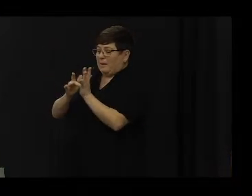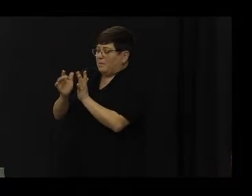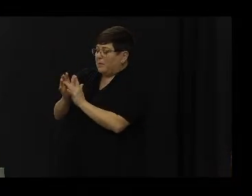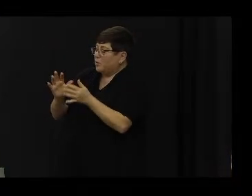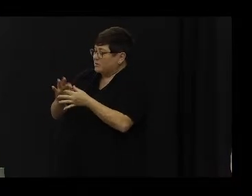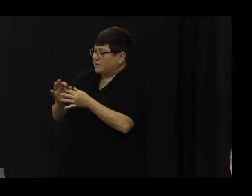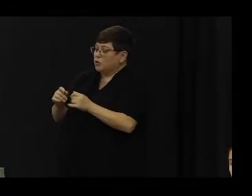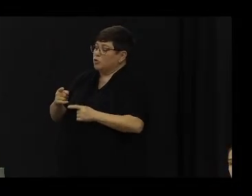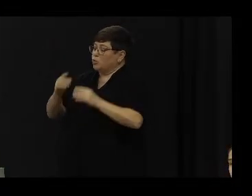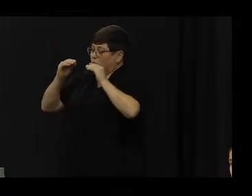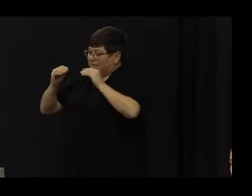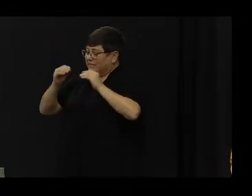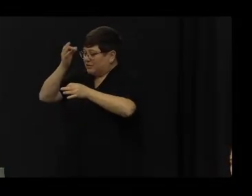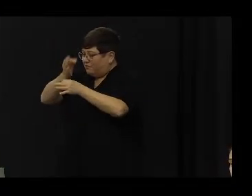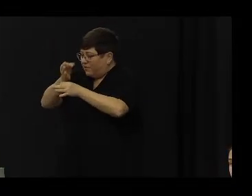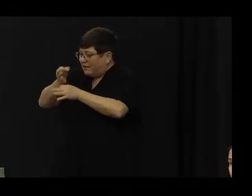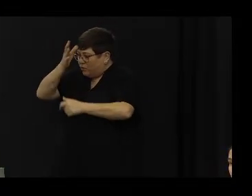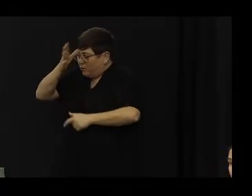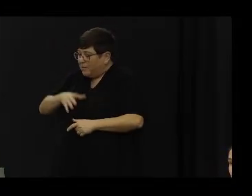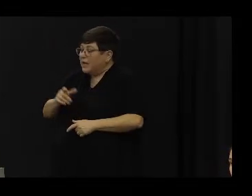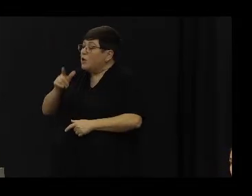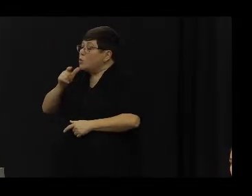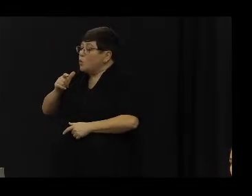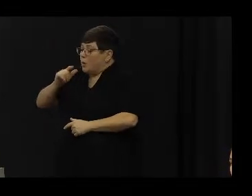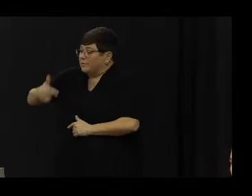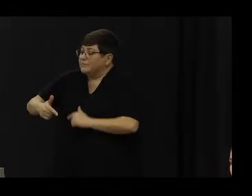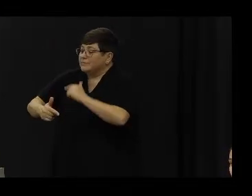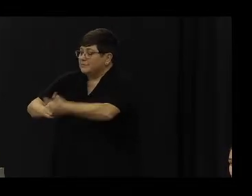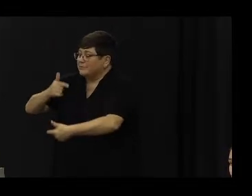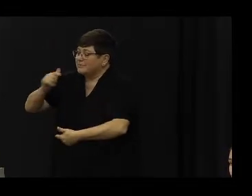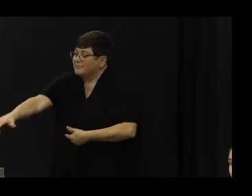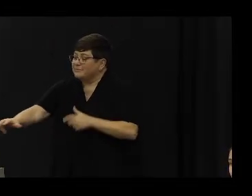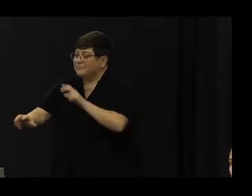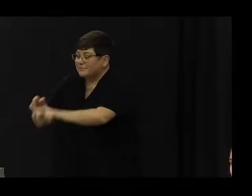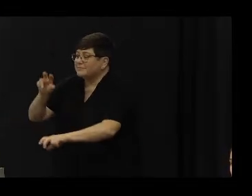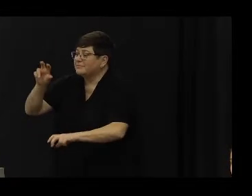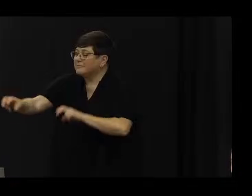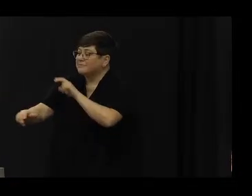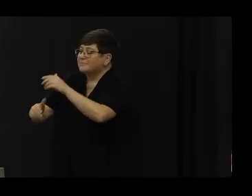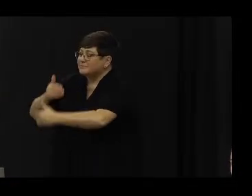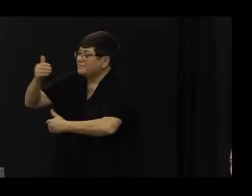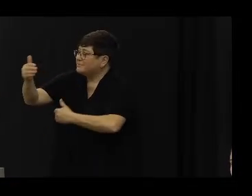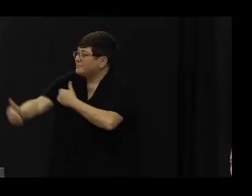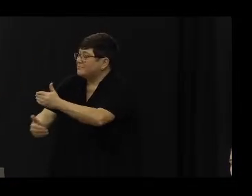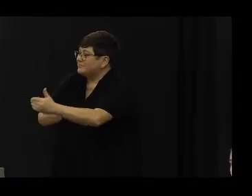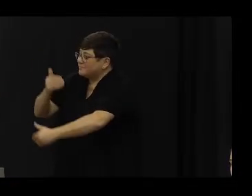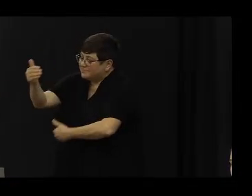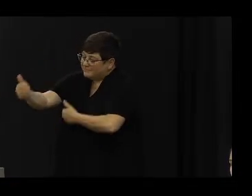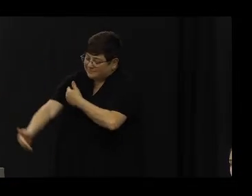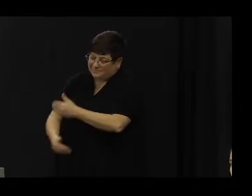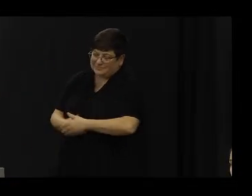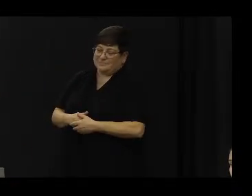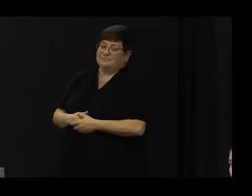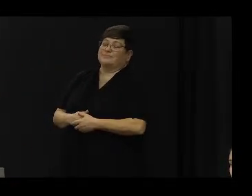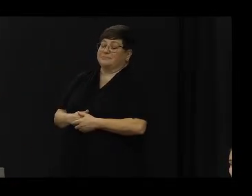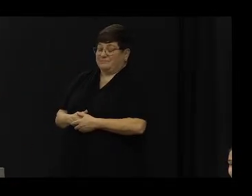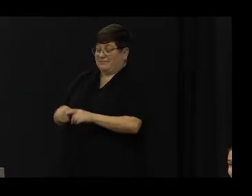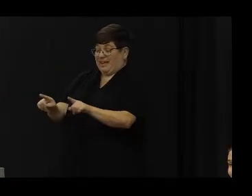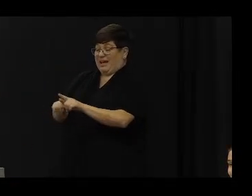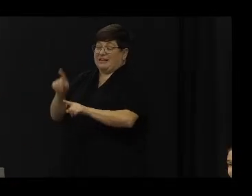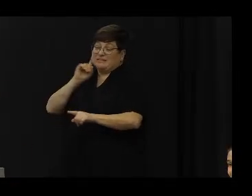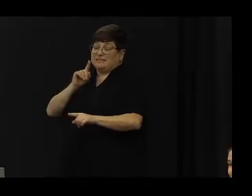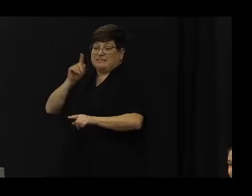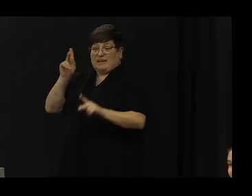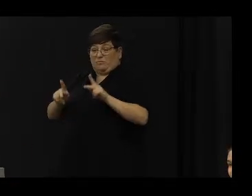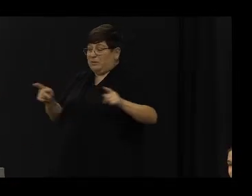faithful men who teach faithful men who teach faithful men. And as deaf individuals, you